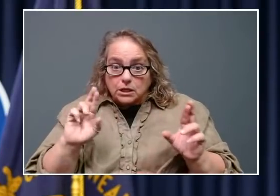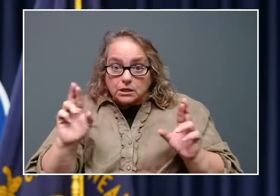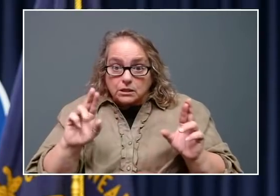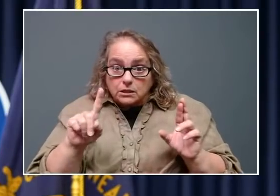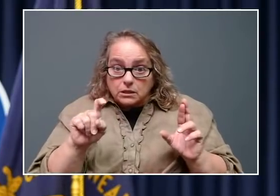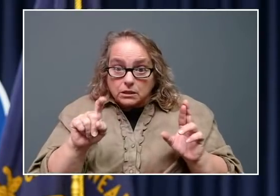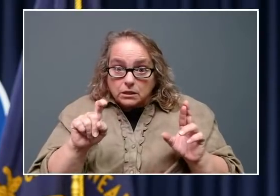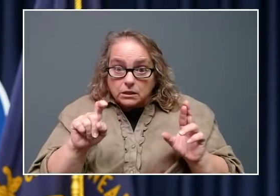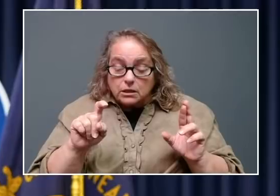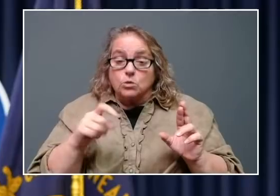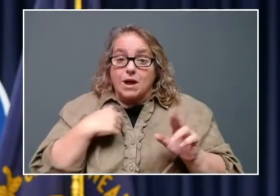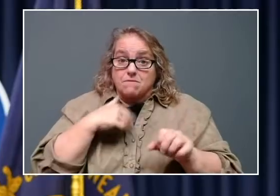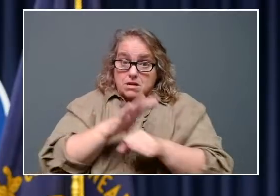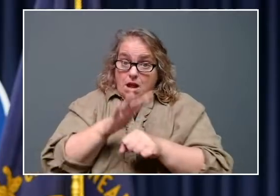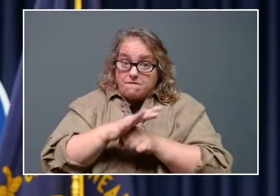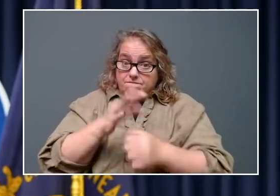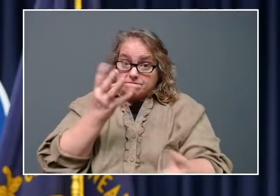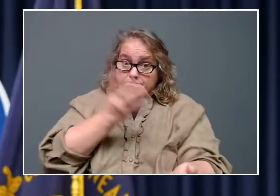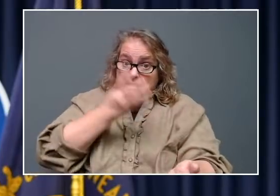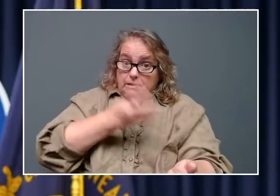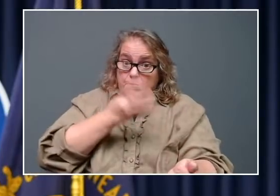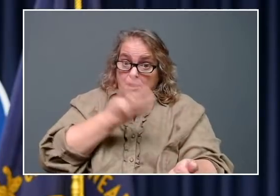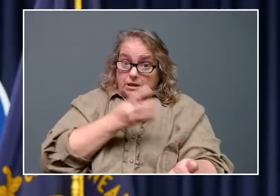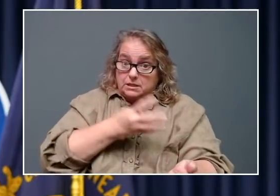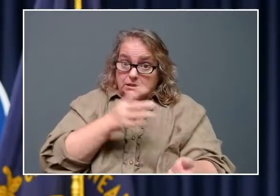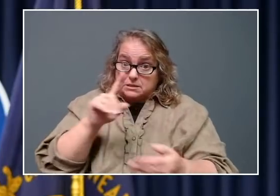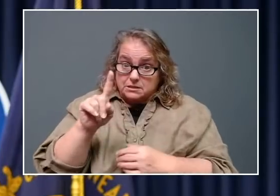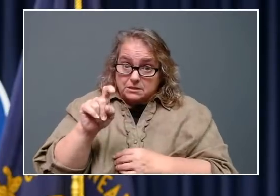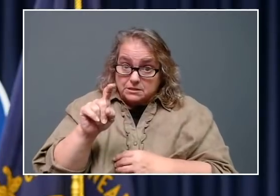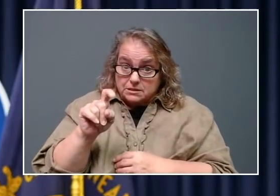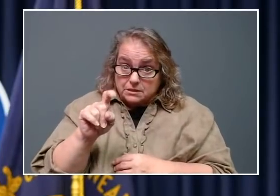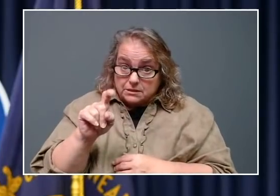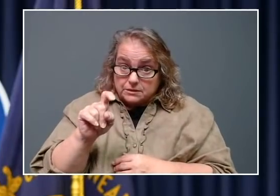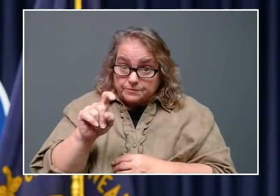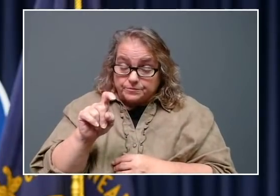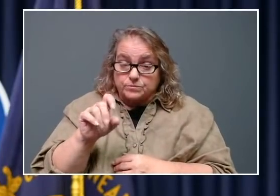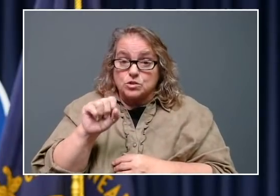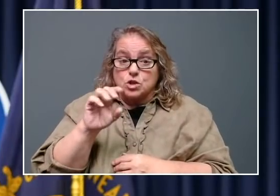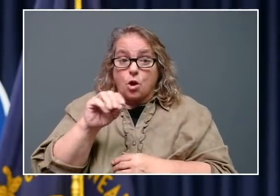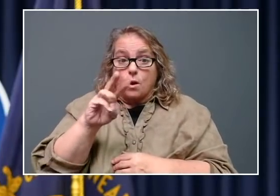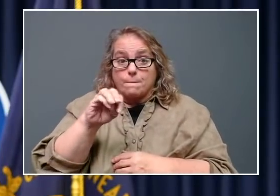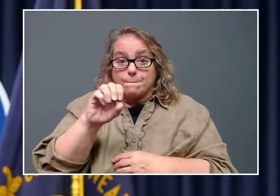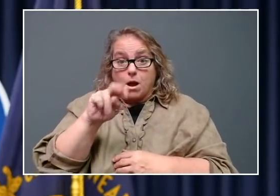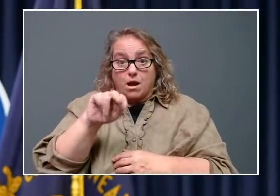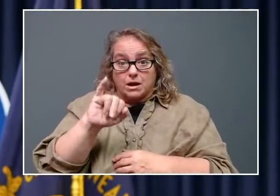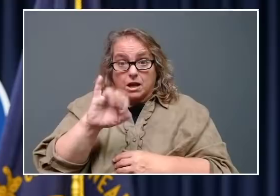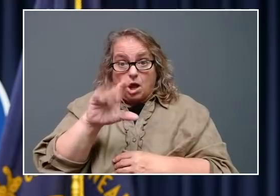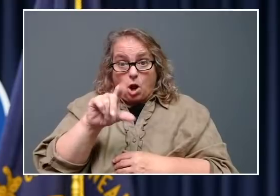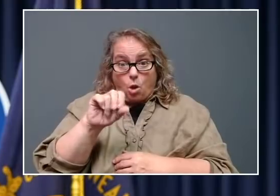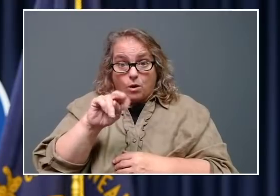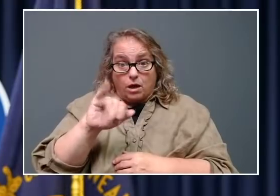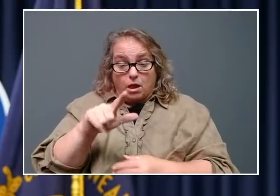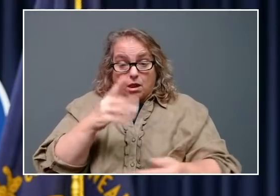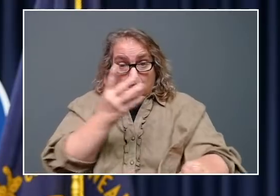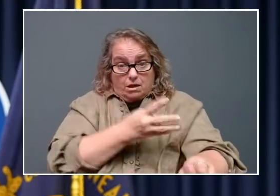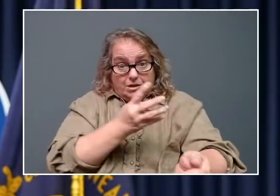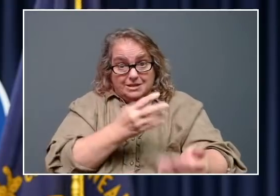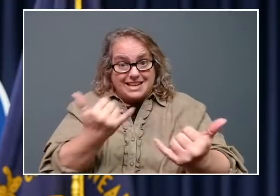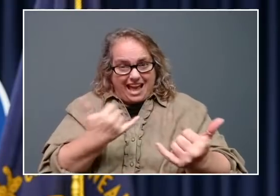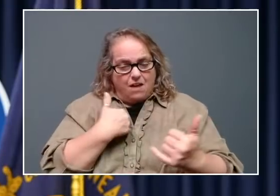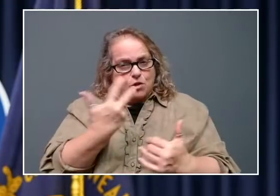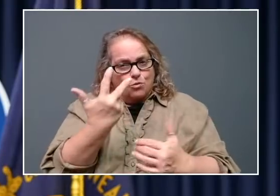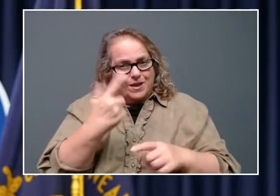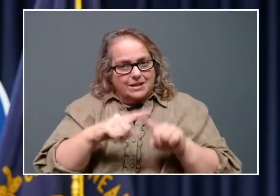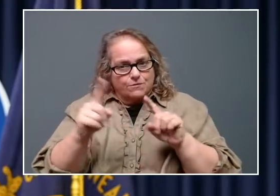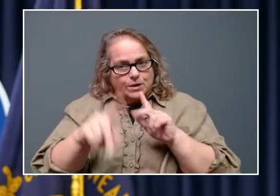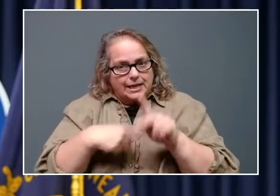monoclonal antibodies? So a couple of things on monoclonals is that there are now 3 types of monoclonal